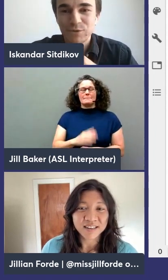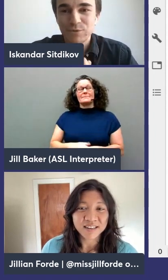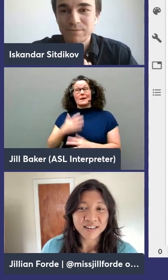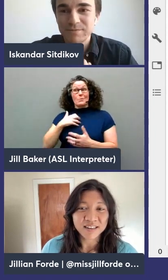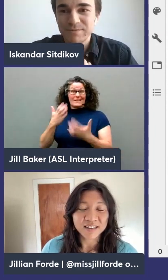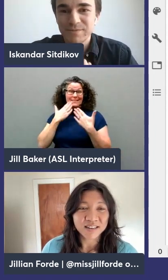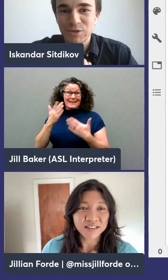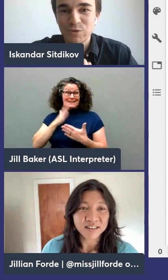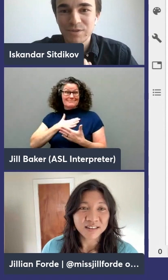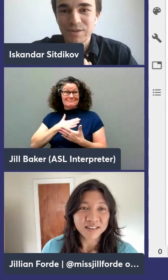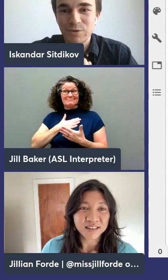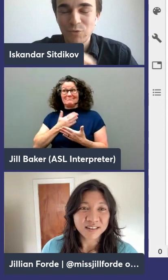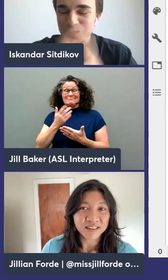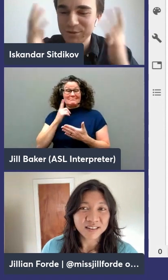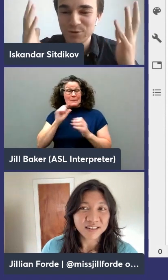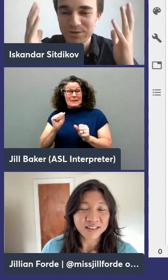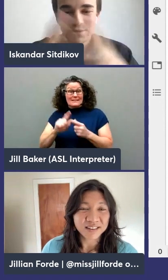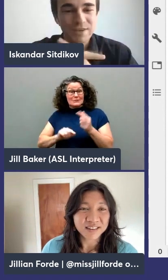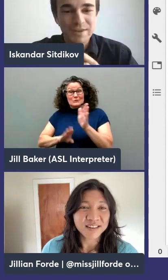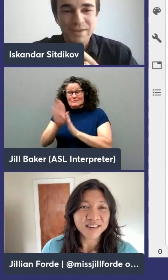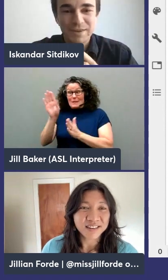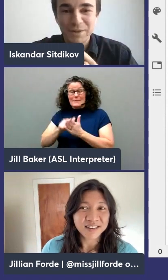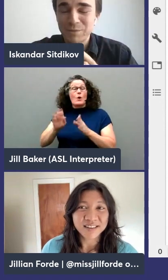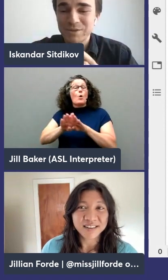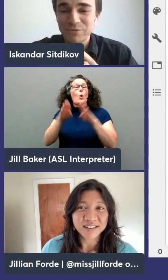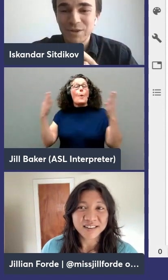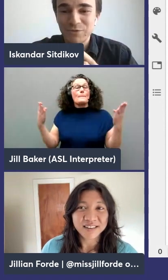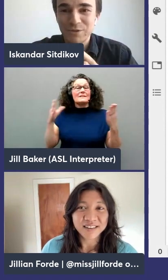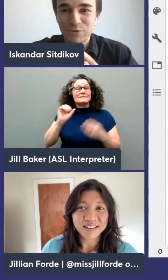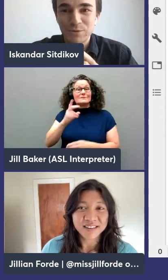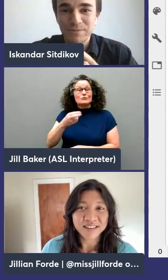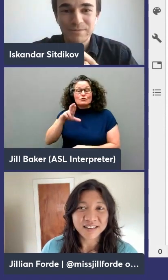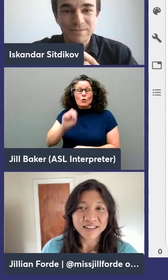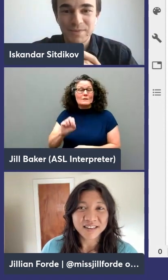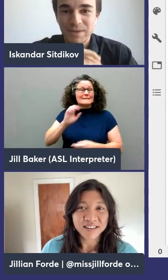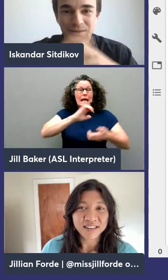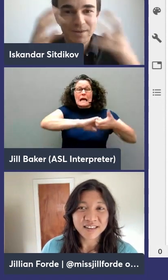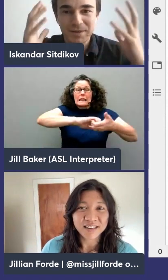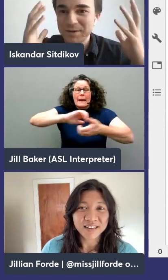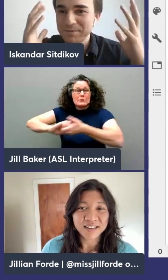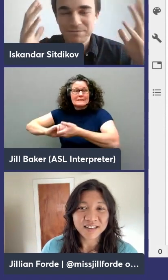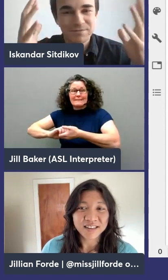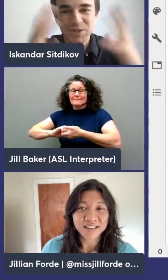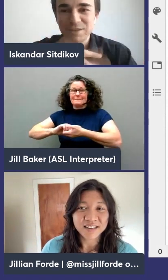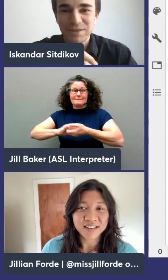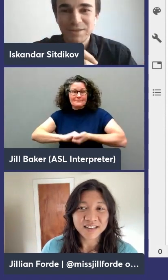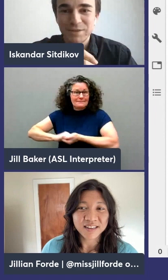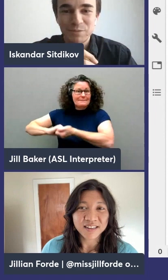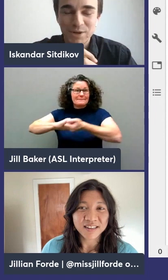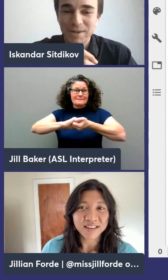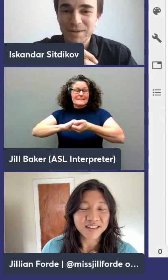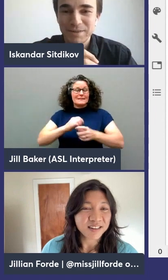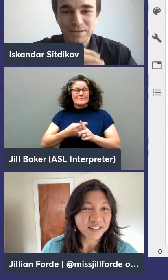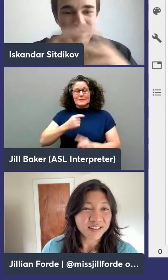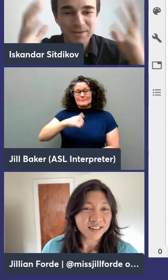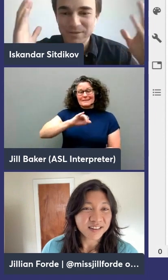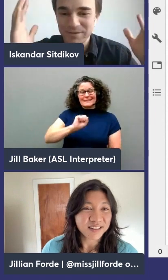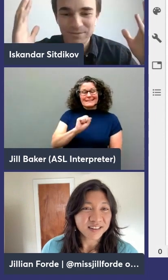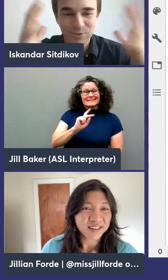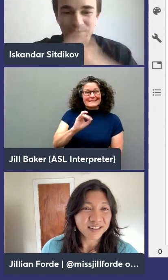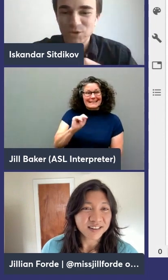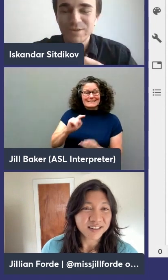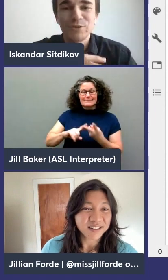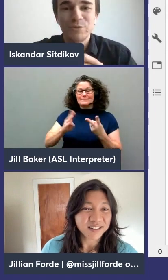Yeah, so this was the open source collaborative effort from Qiskit, Braket,